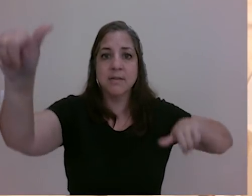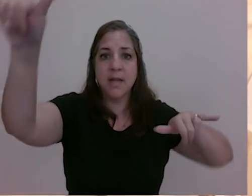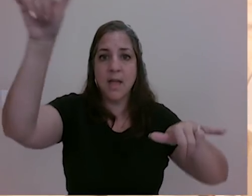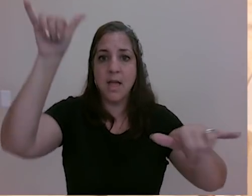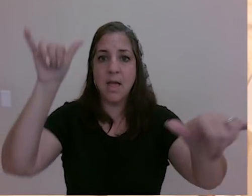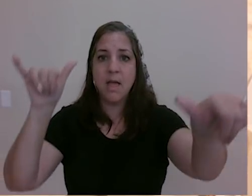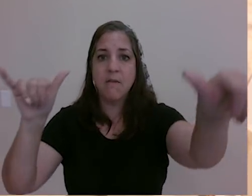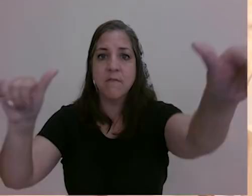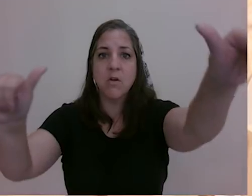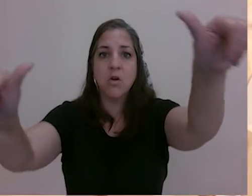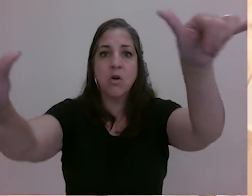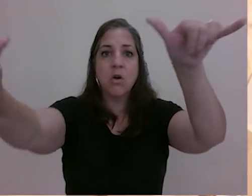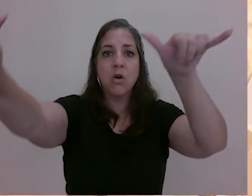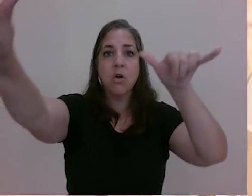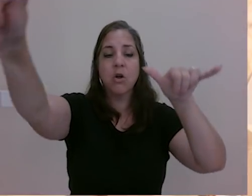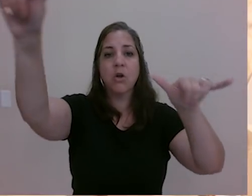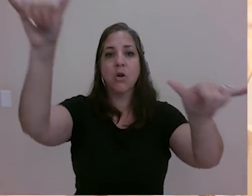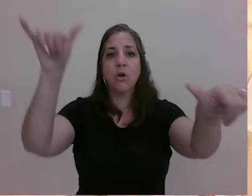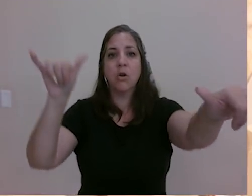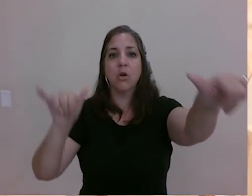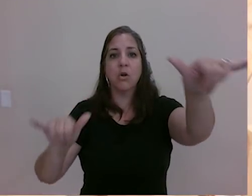ever.